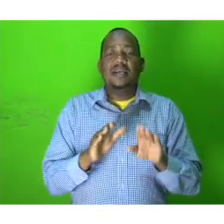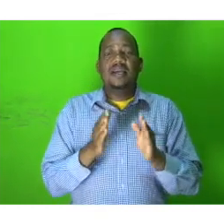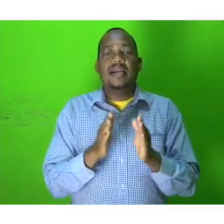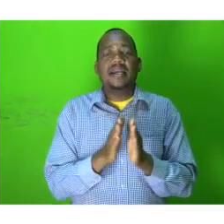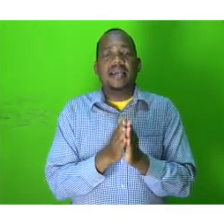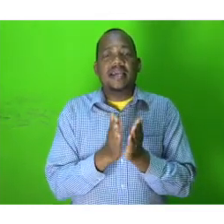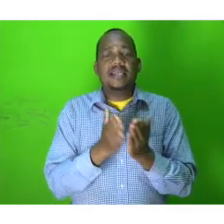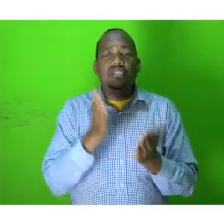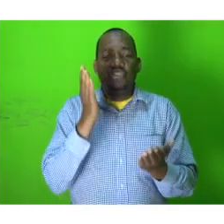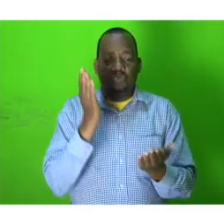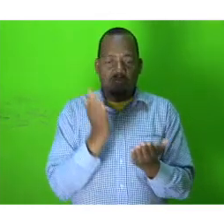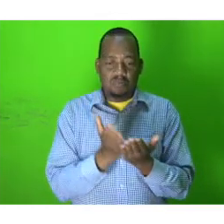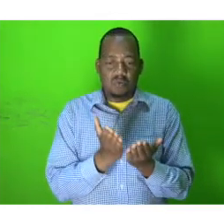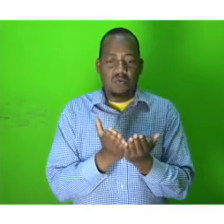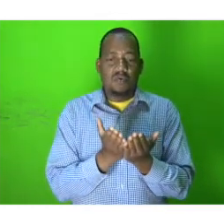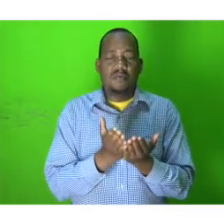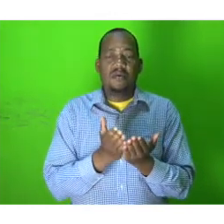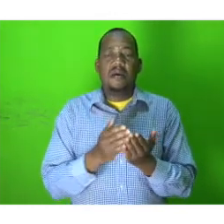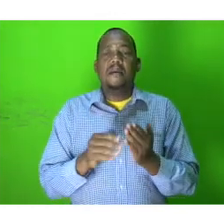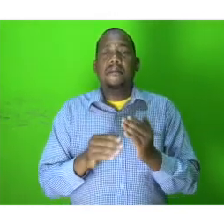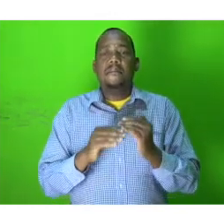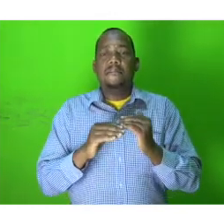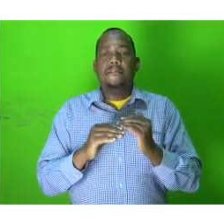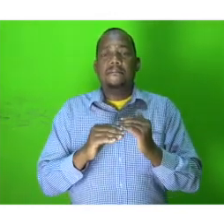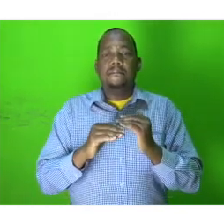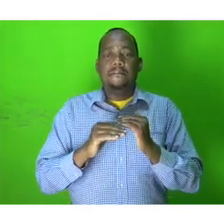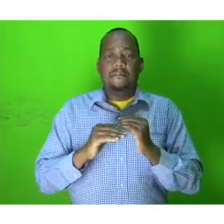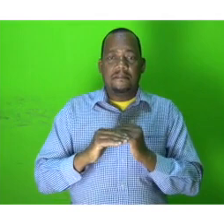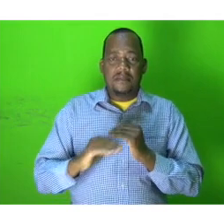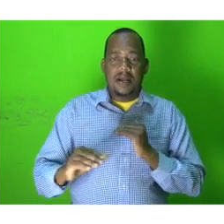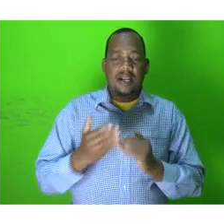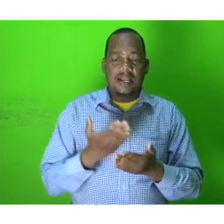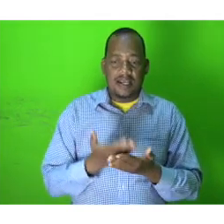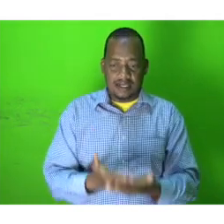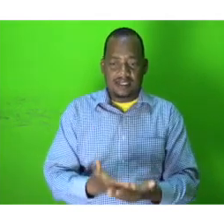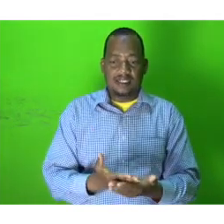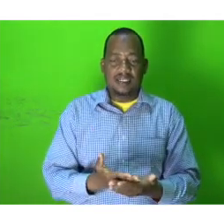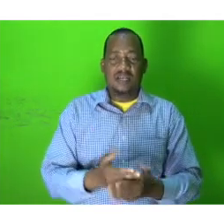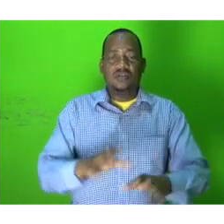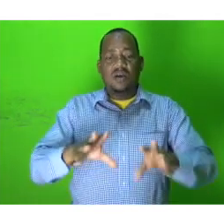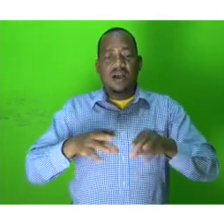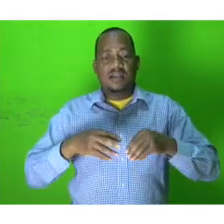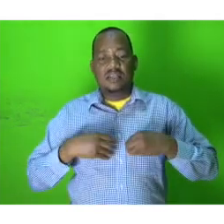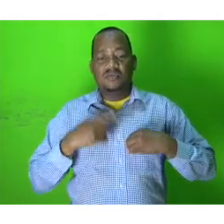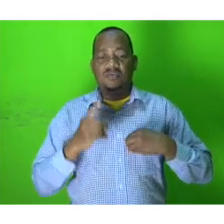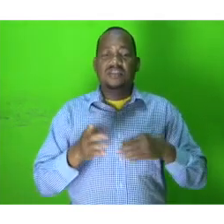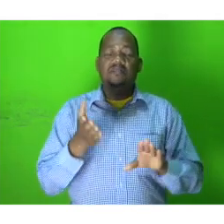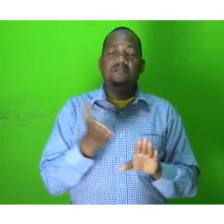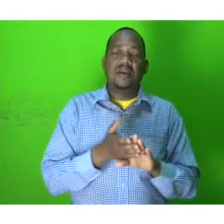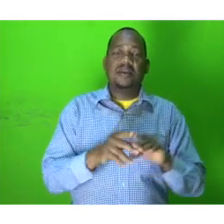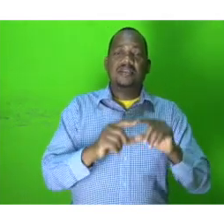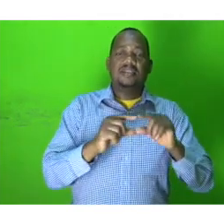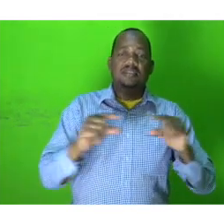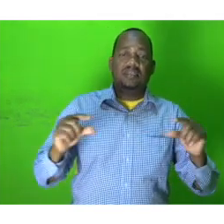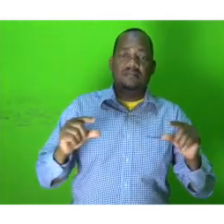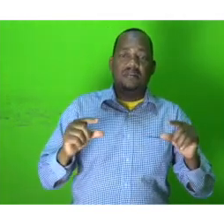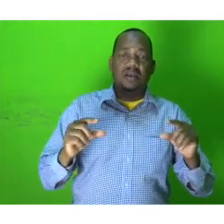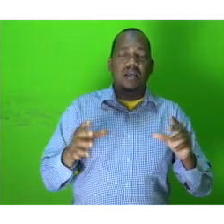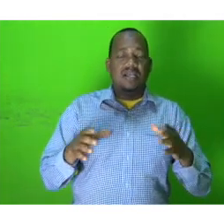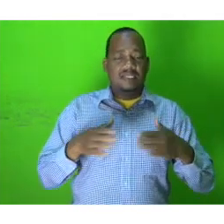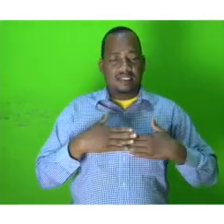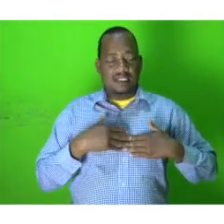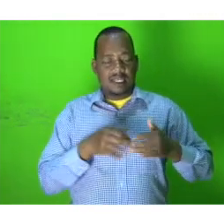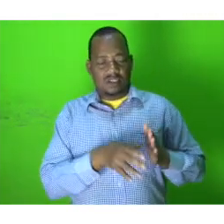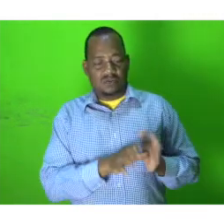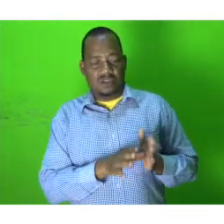balances agree with the bank statement balances. Dear student and other viewer, let